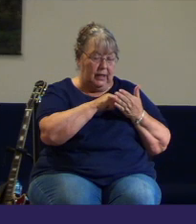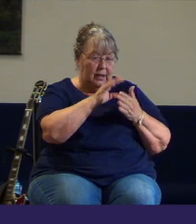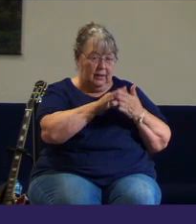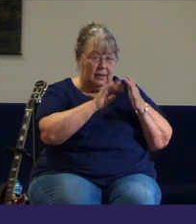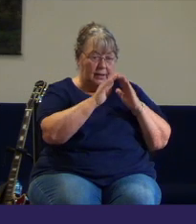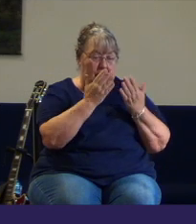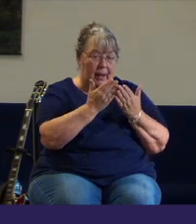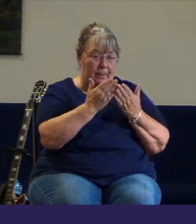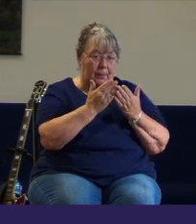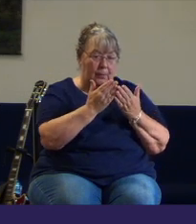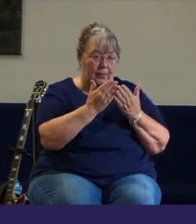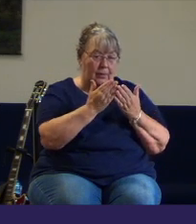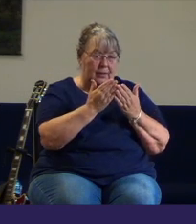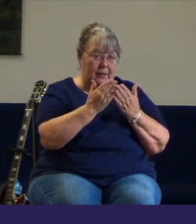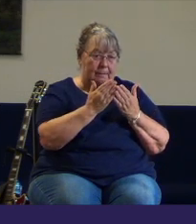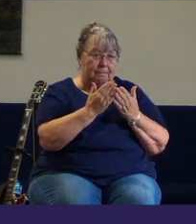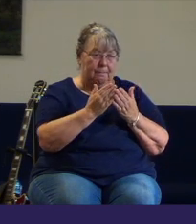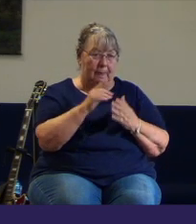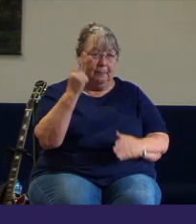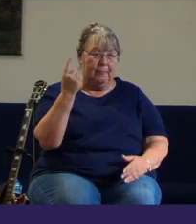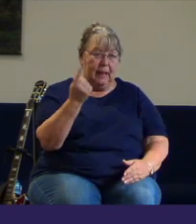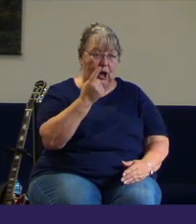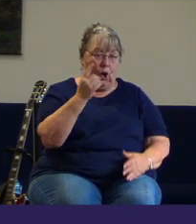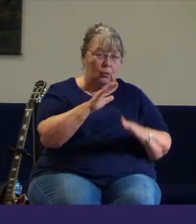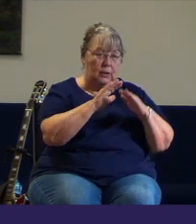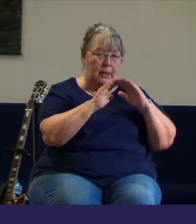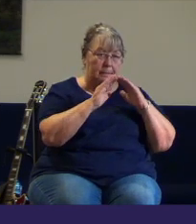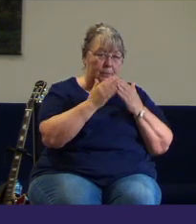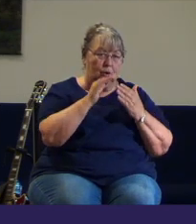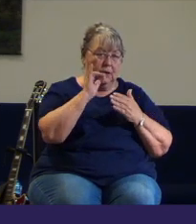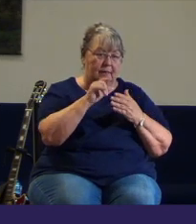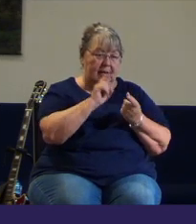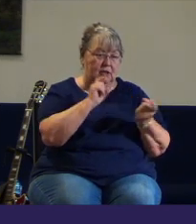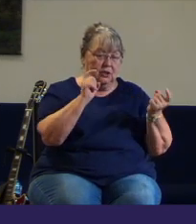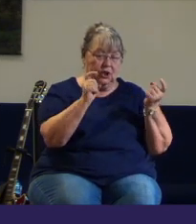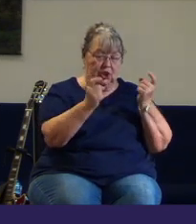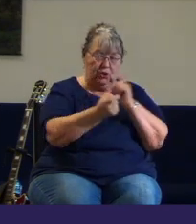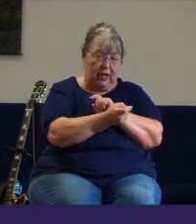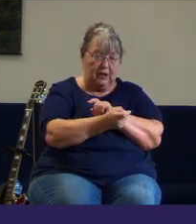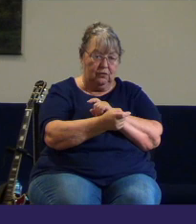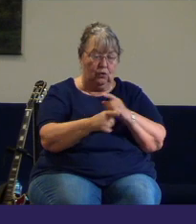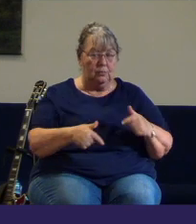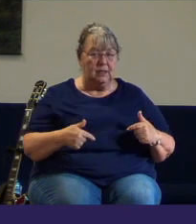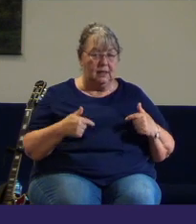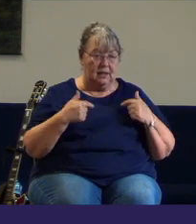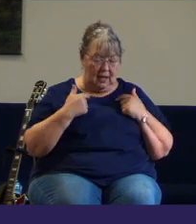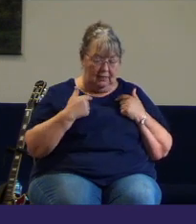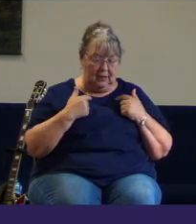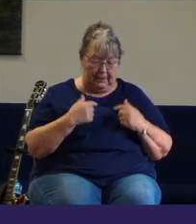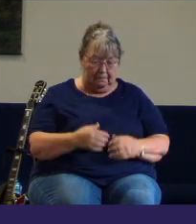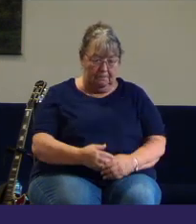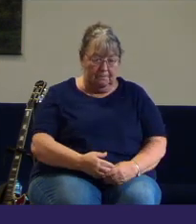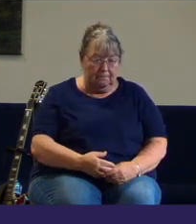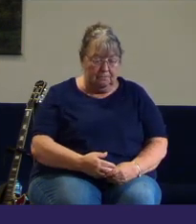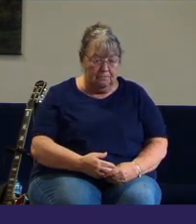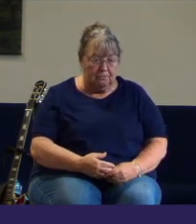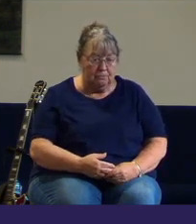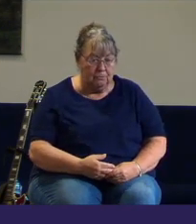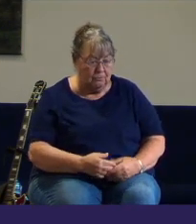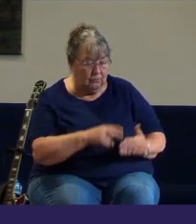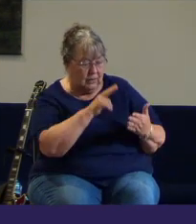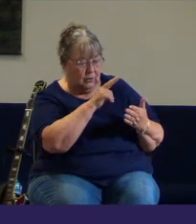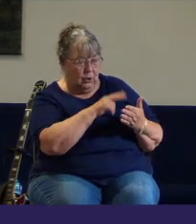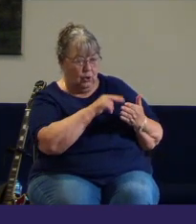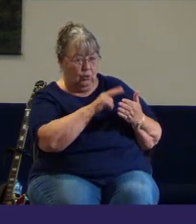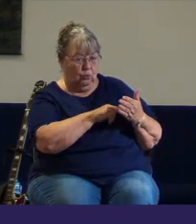world. The only book that transforms life. Every other book informs. This one transforms. It changes lives. Be in the book